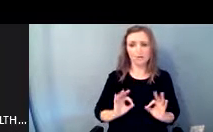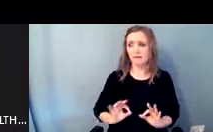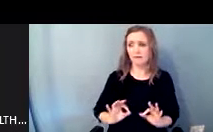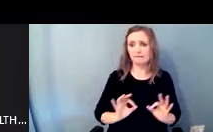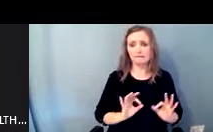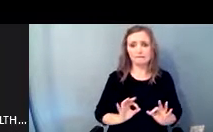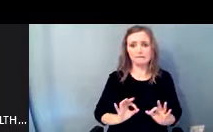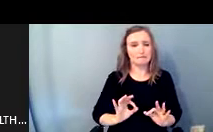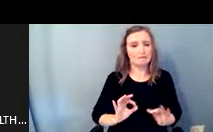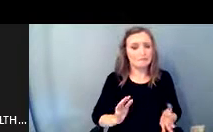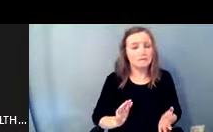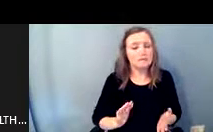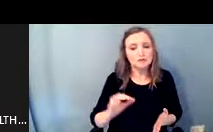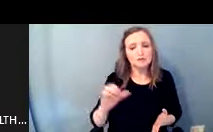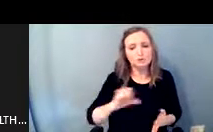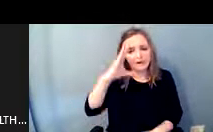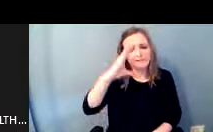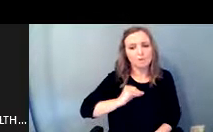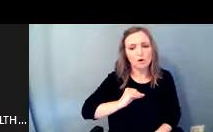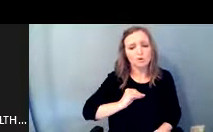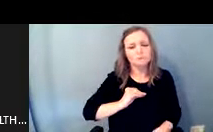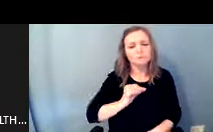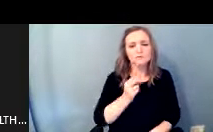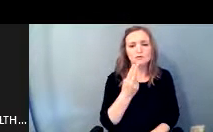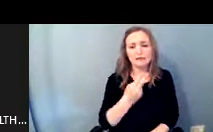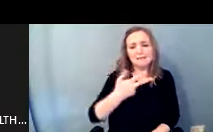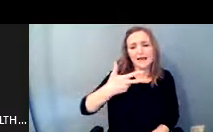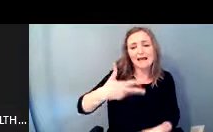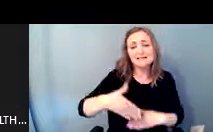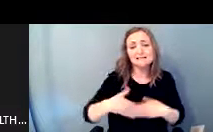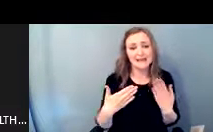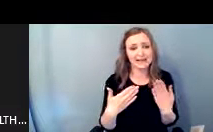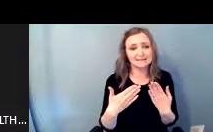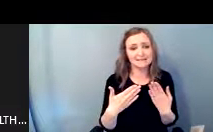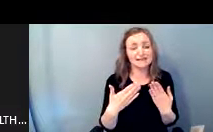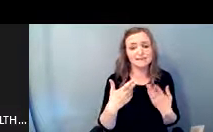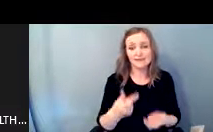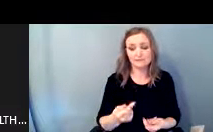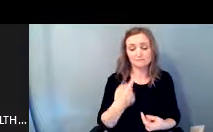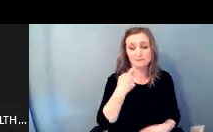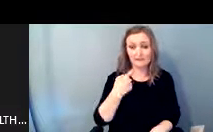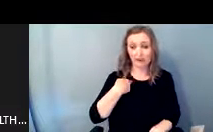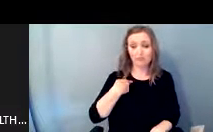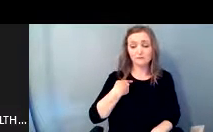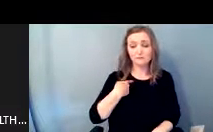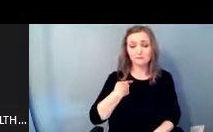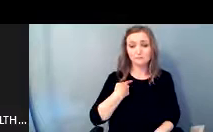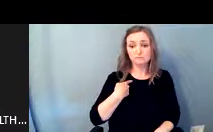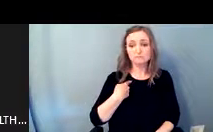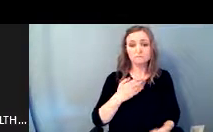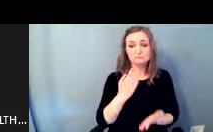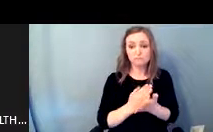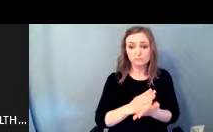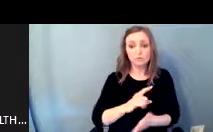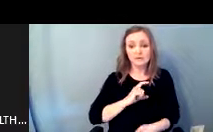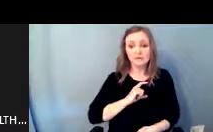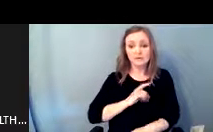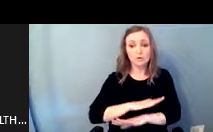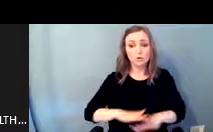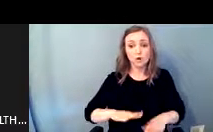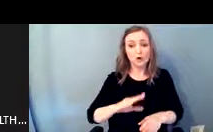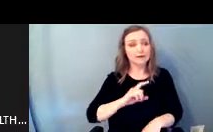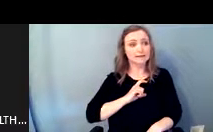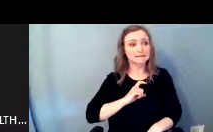then a plan about what's going to happen in terms of treatment, they then cope much better. But that interval between being referred and